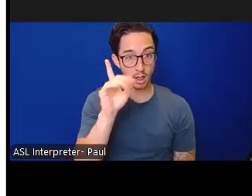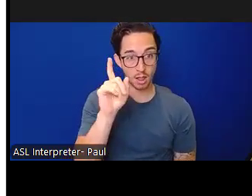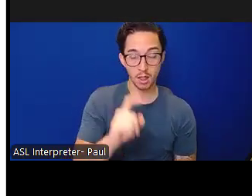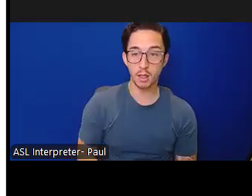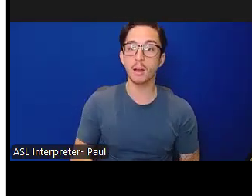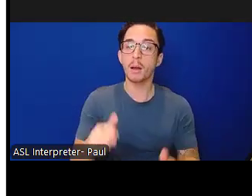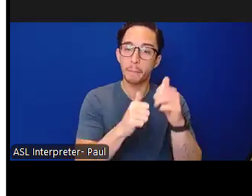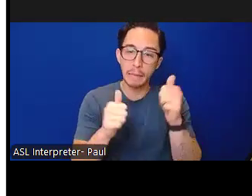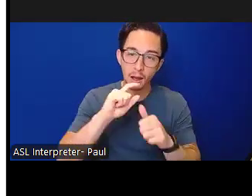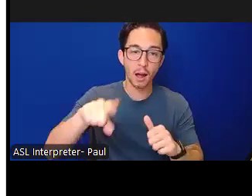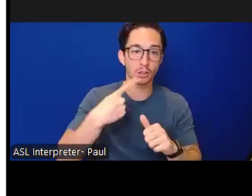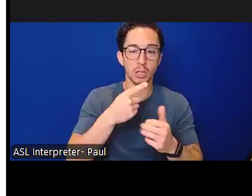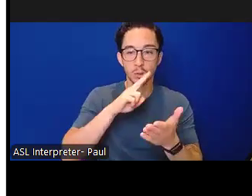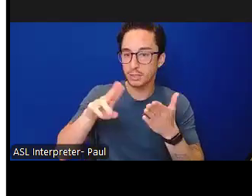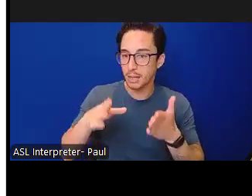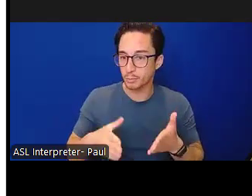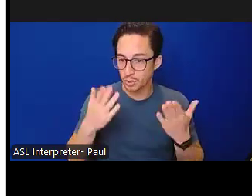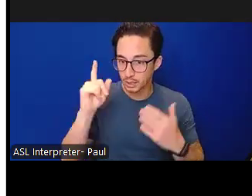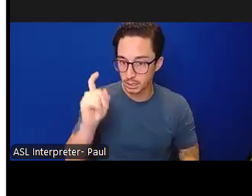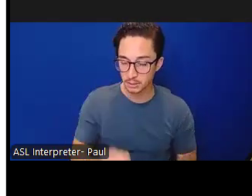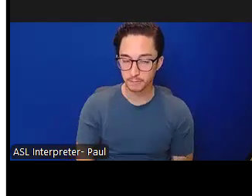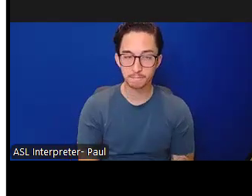beyond the reception desk?